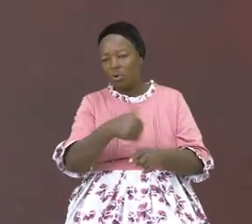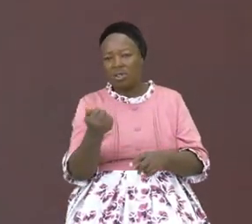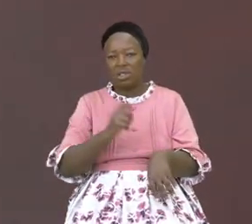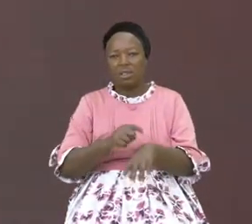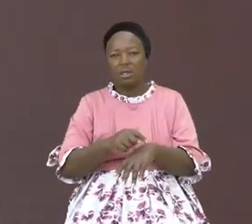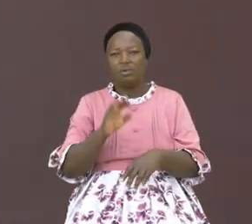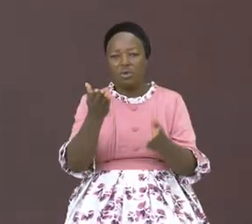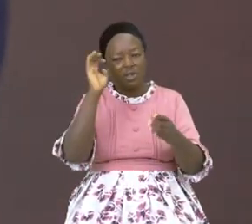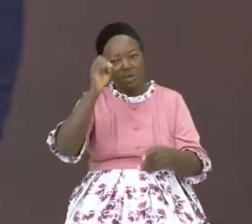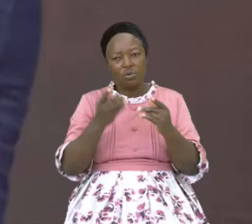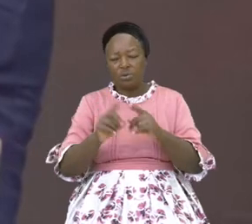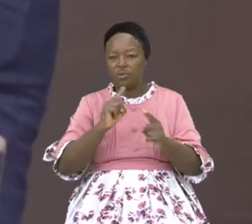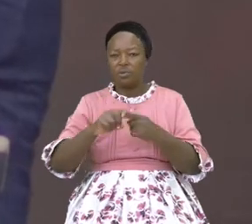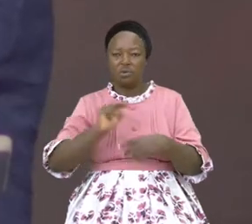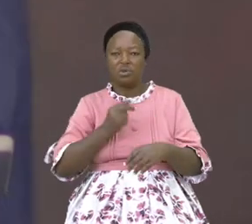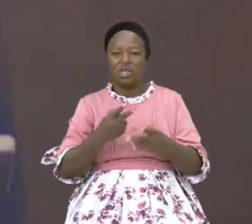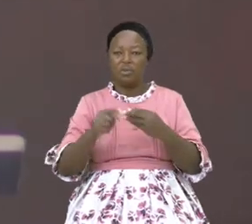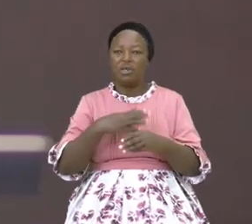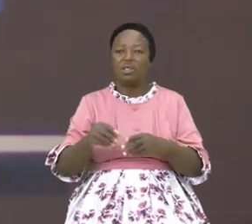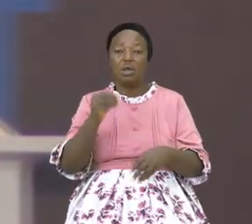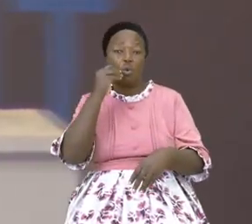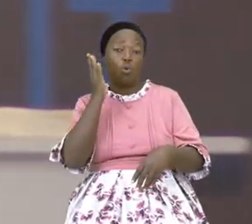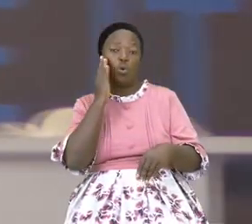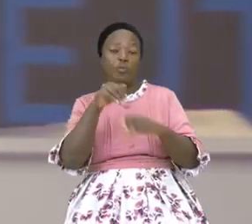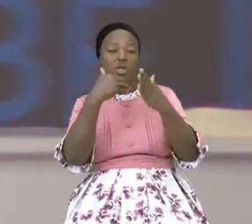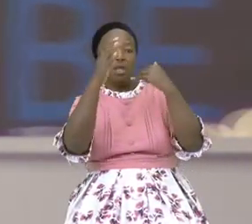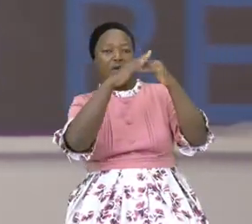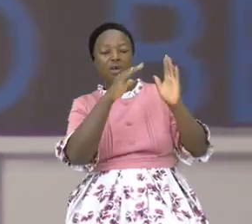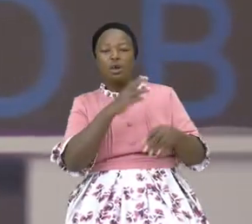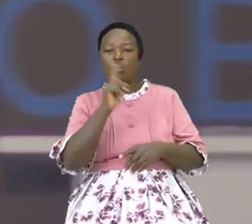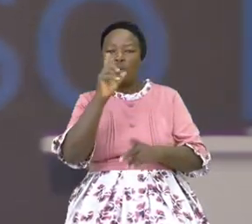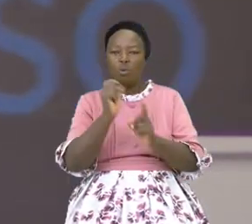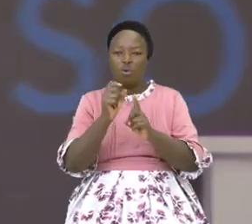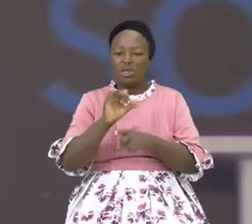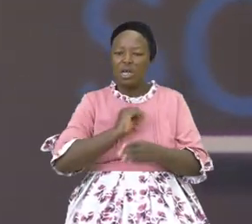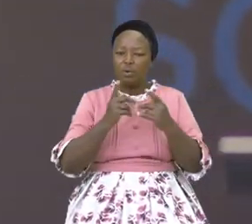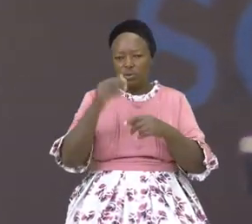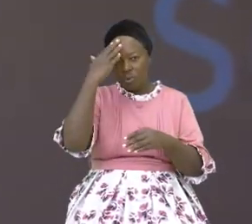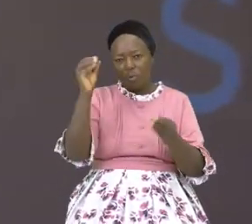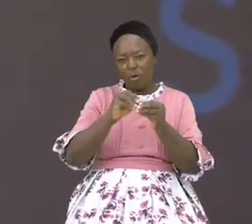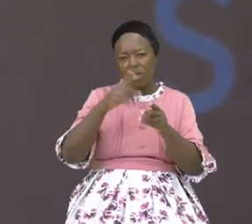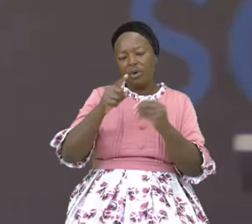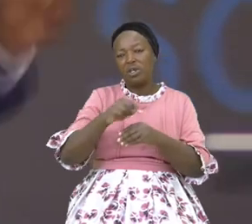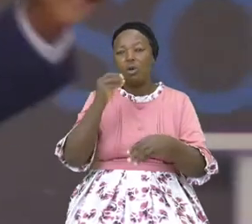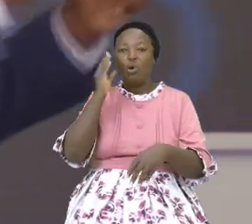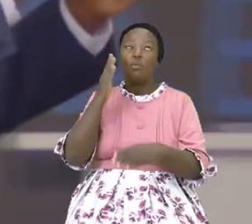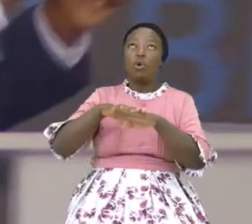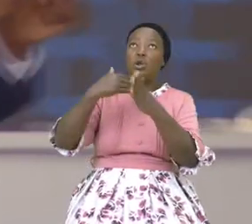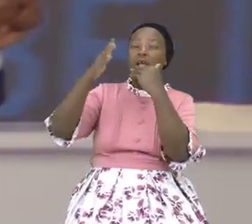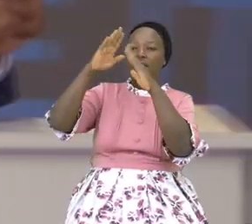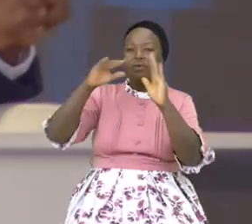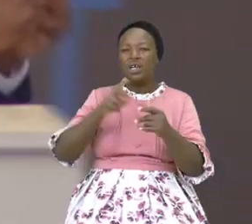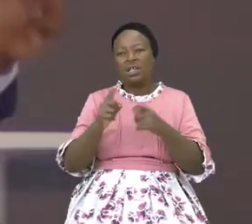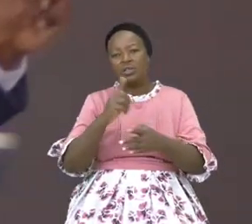about the mansion. One word. I want to know more about the mansion on high. Sometimes it's